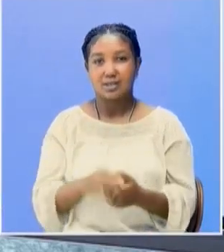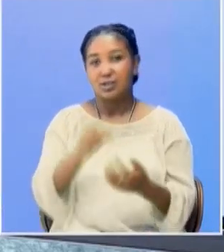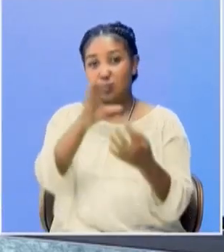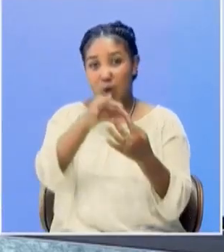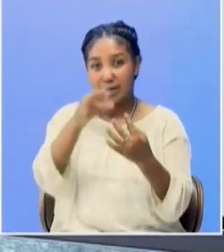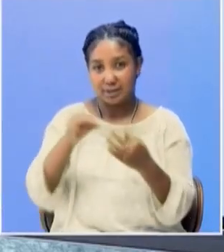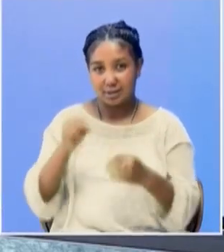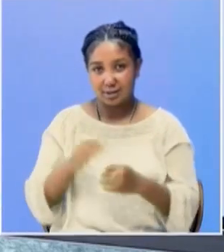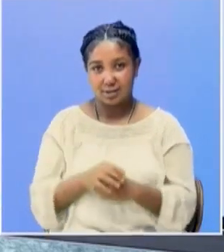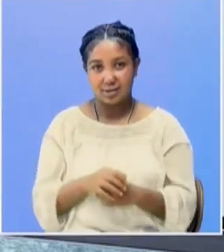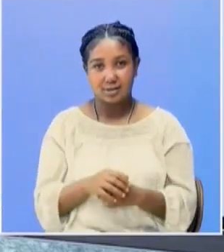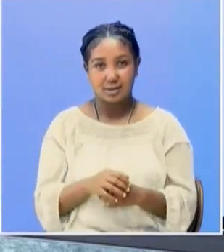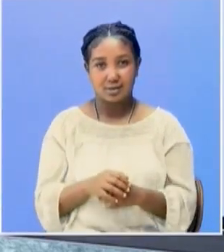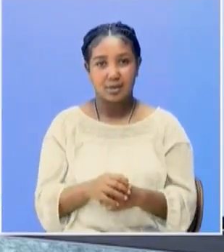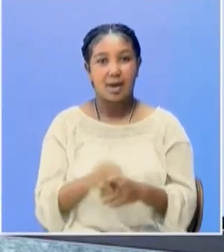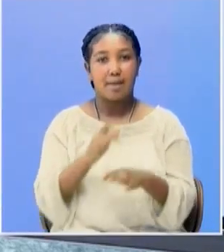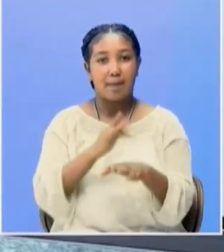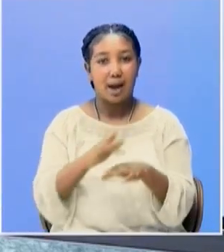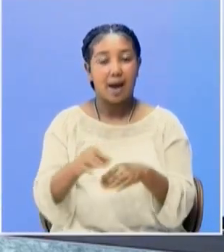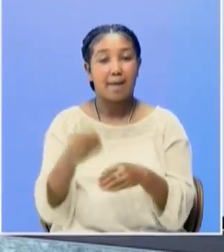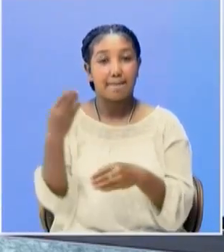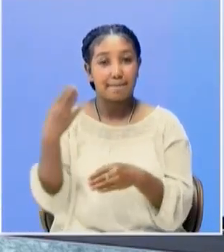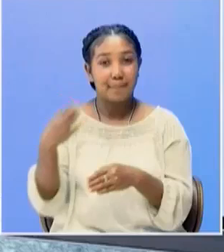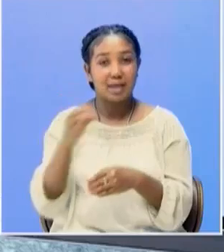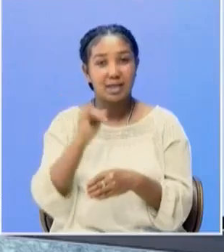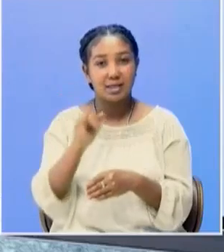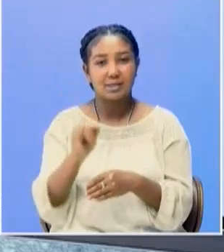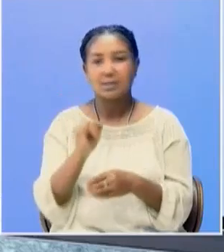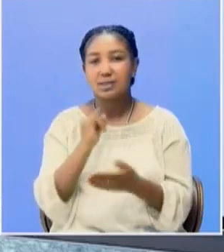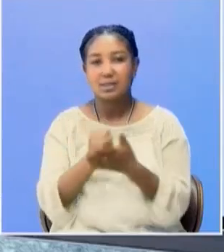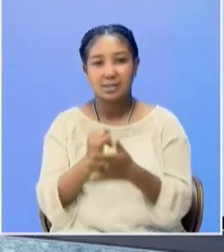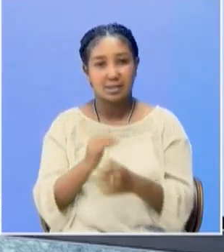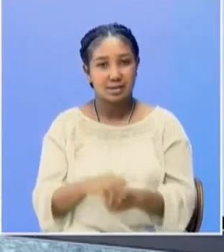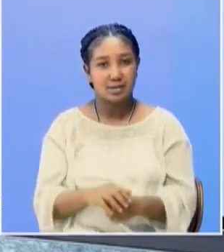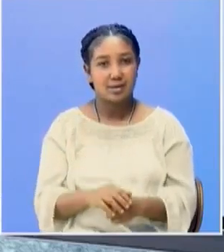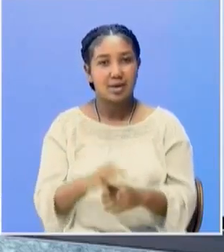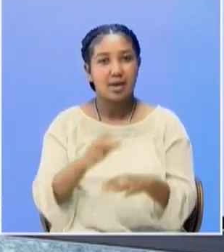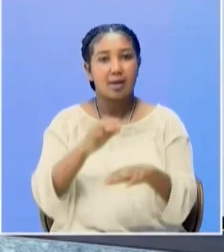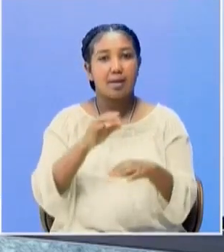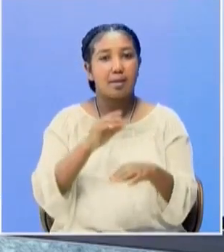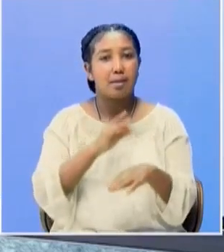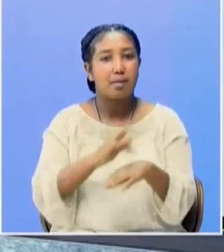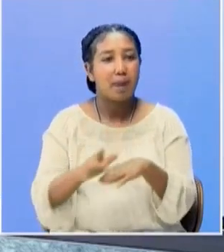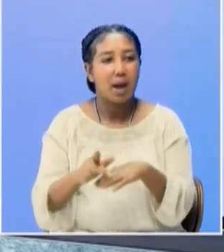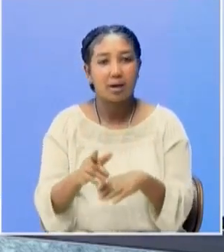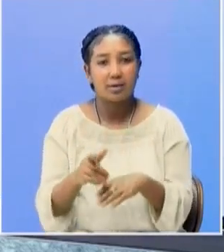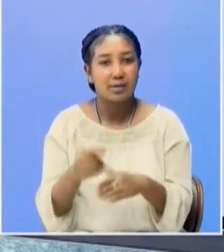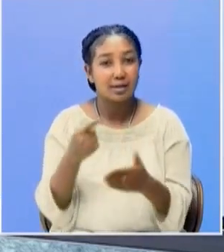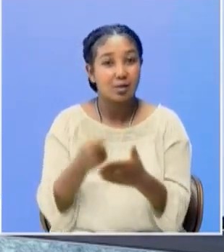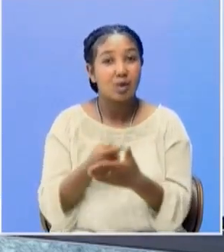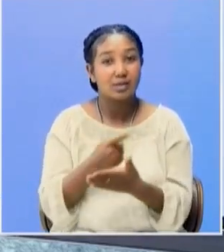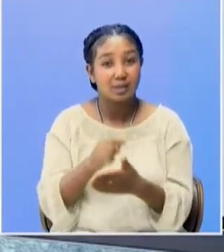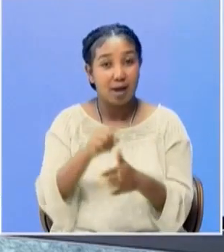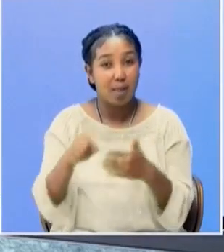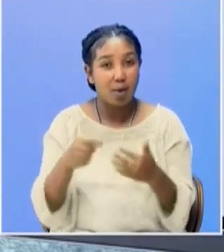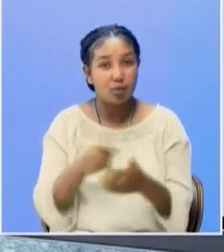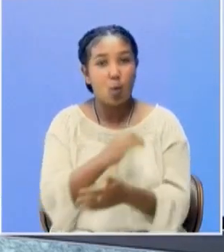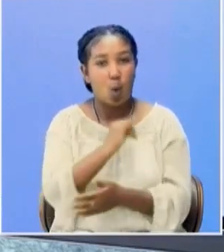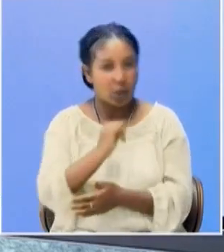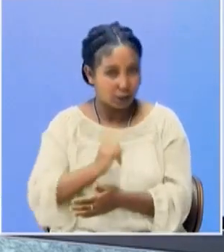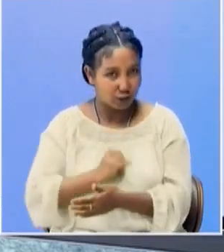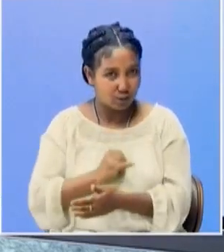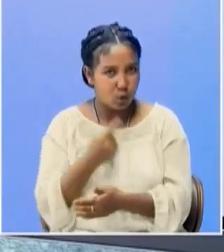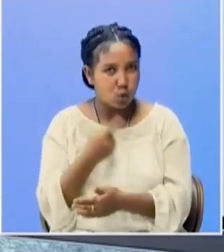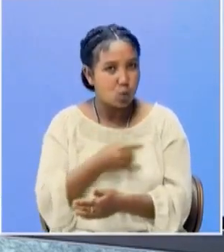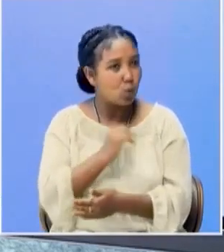alternative. Blank pen is it. Blank pen is it. This one is about ownership.